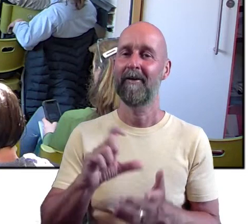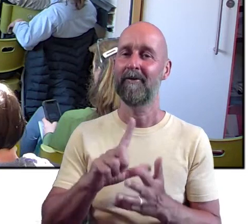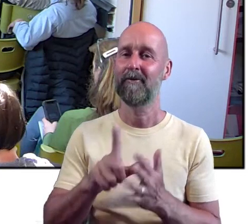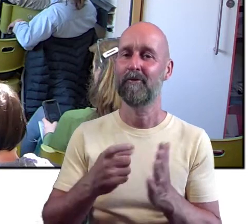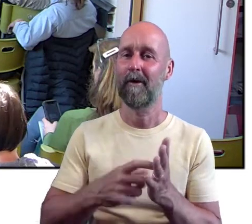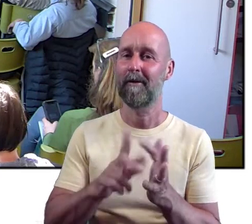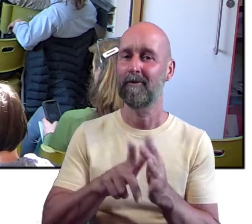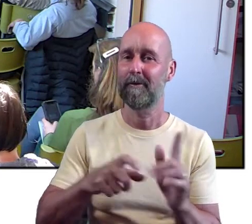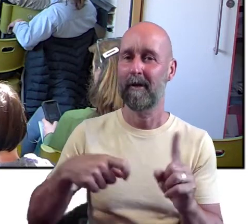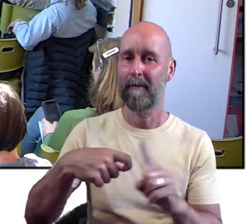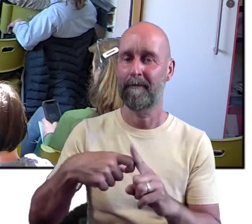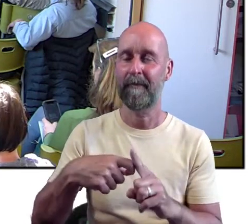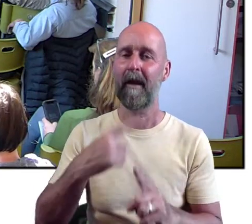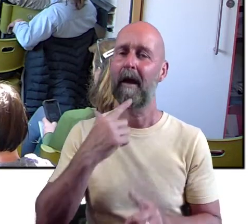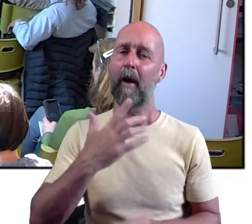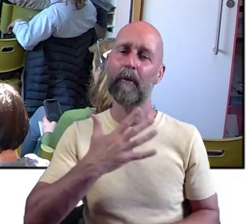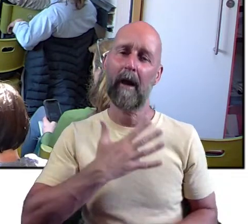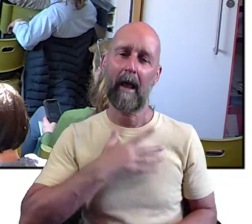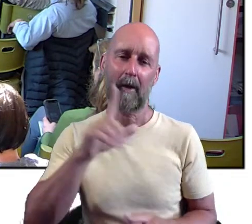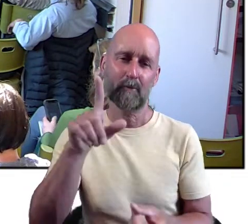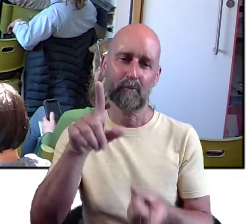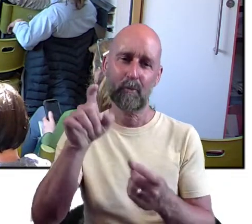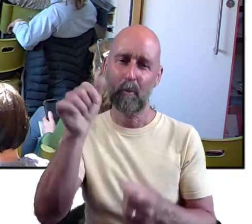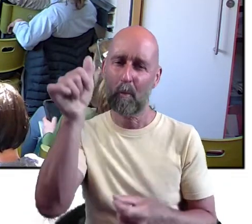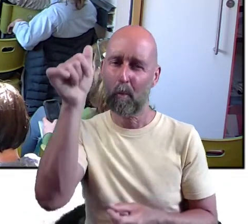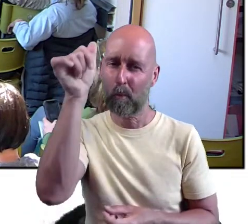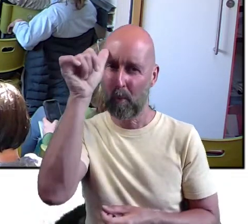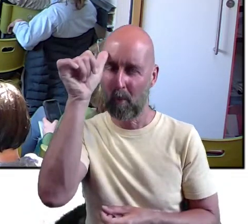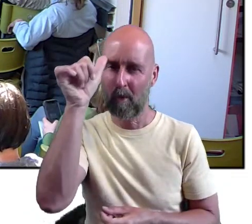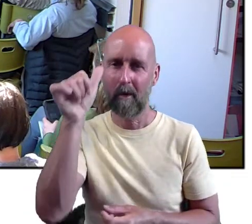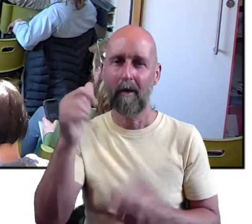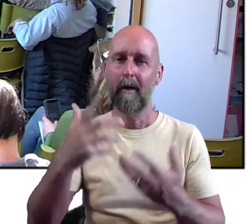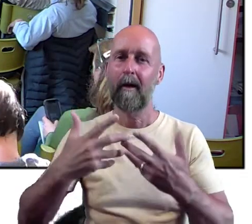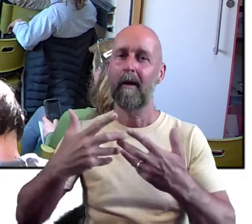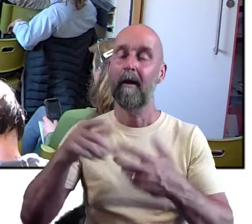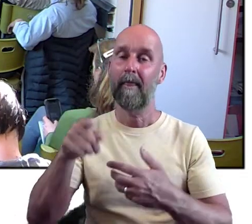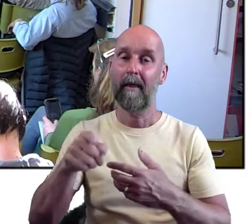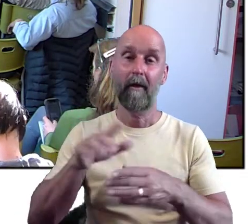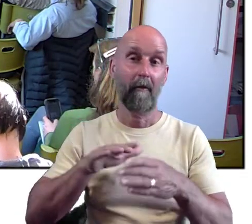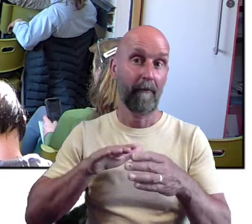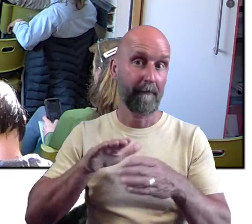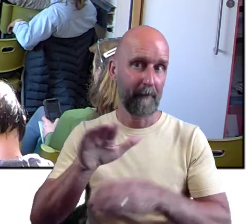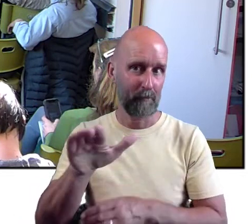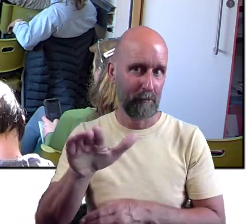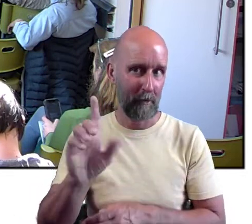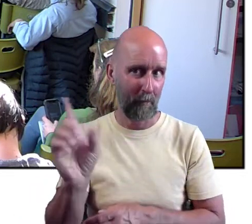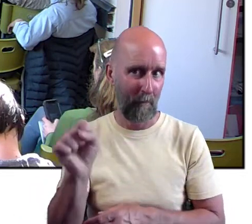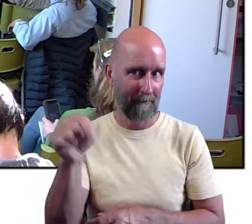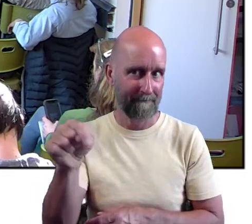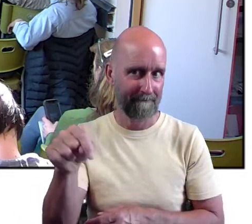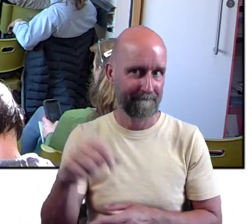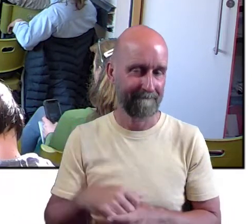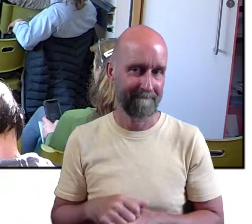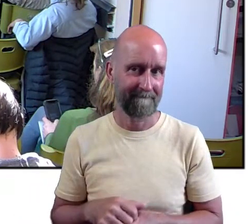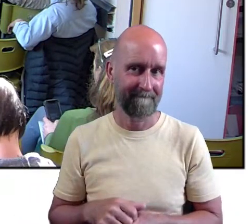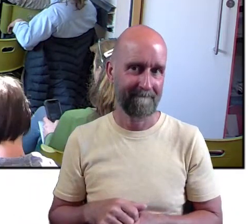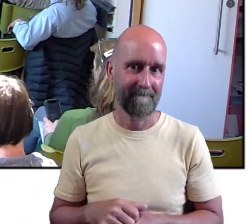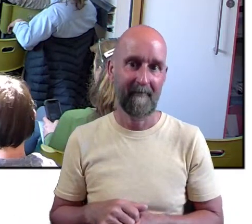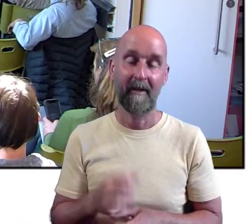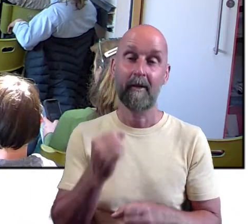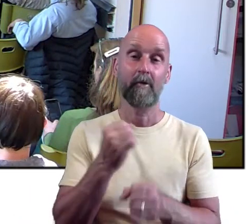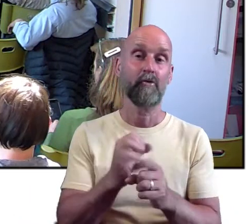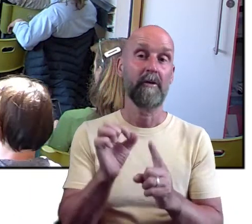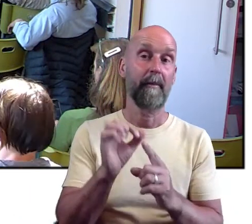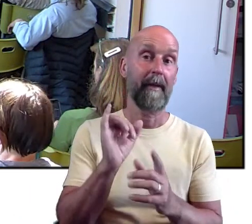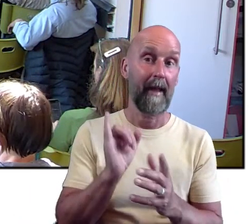I would like to know what the sort of technological future of this might be beyond GPS, if you have